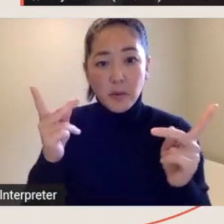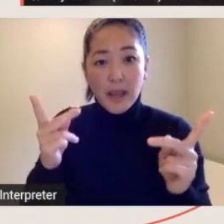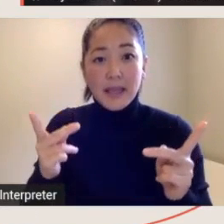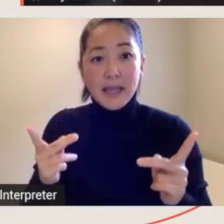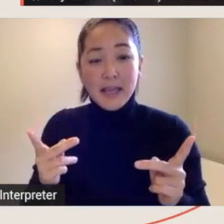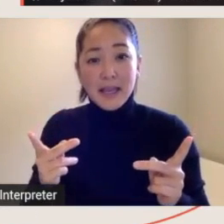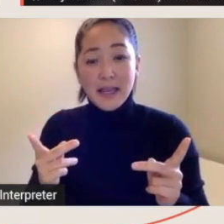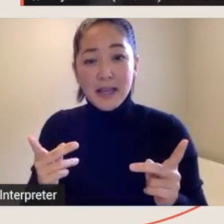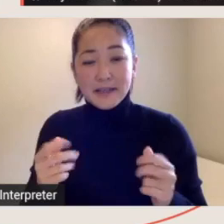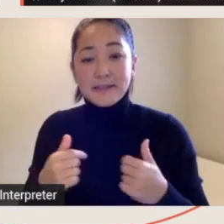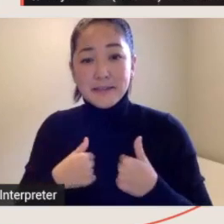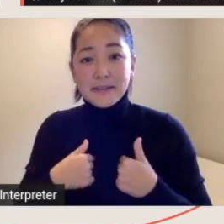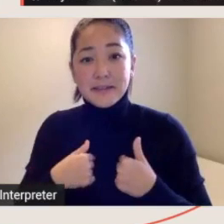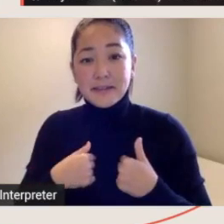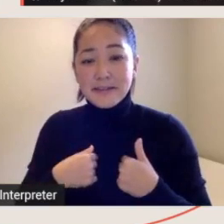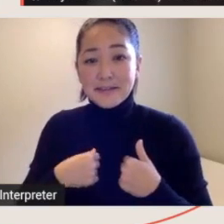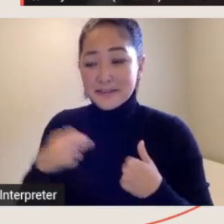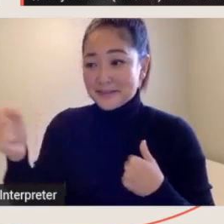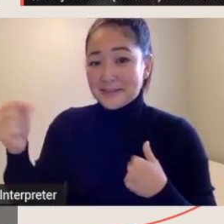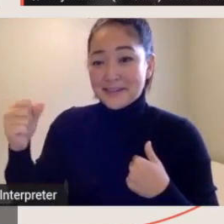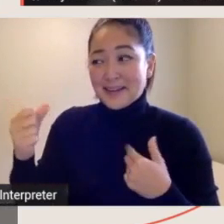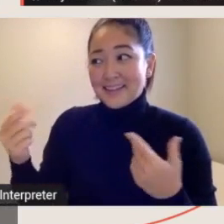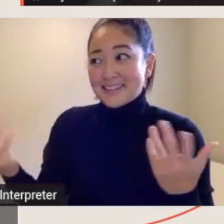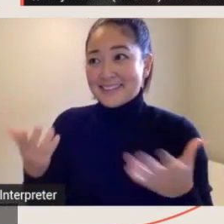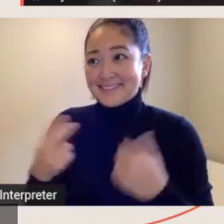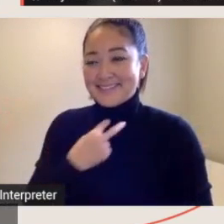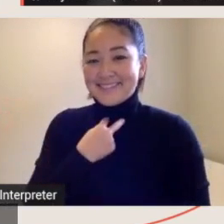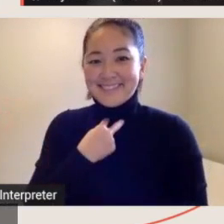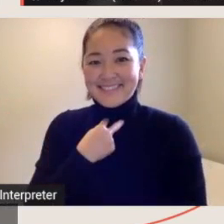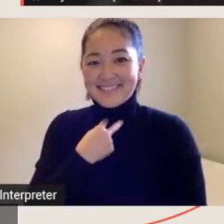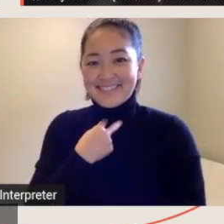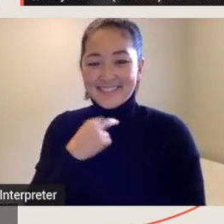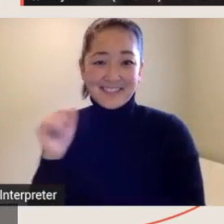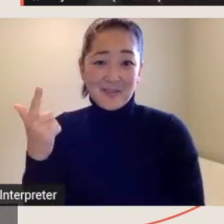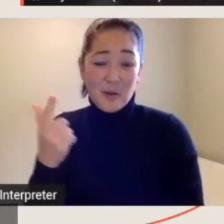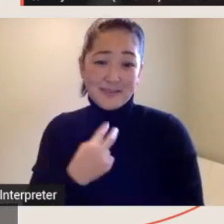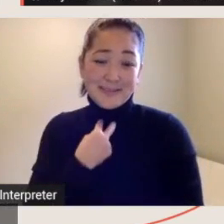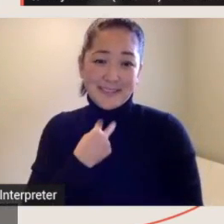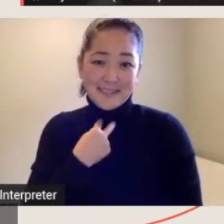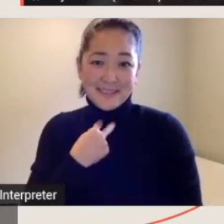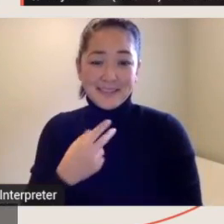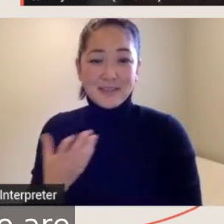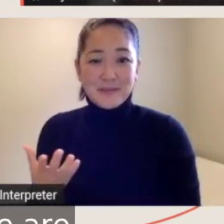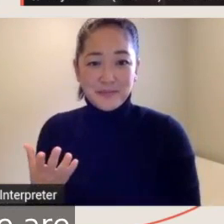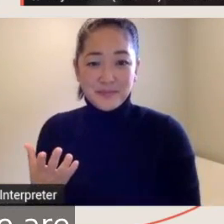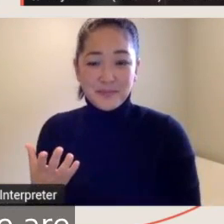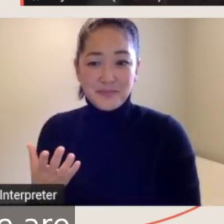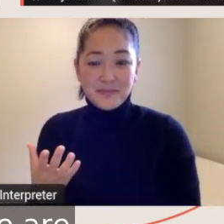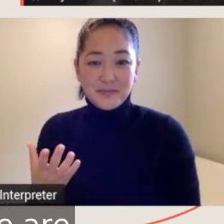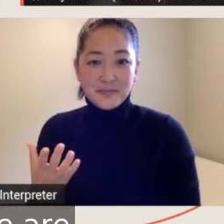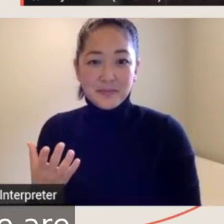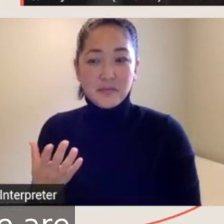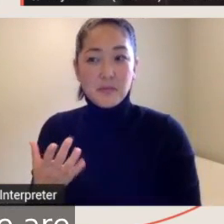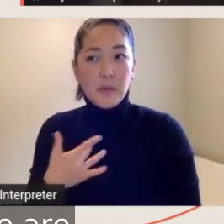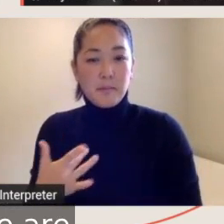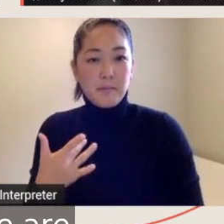Okay, yeah. I can say. So yeah, I mean, we are a little bit like stuck, like everyone. And I mean, even